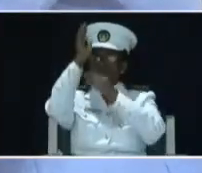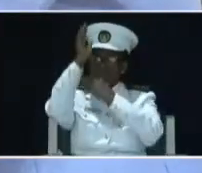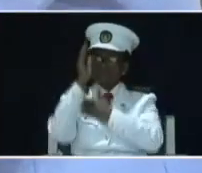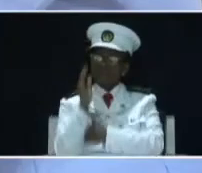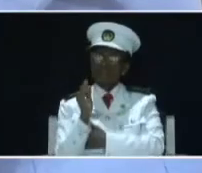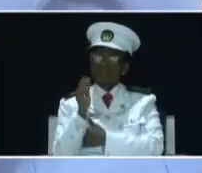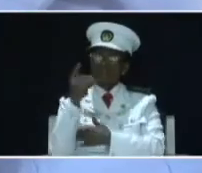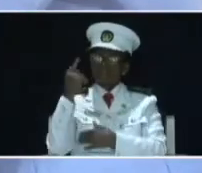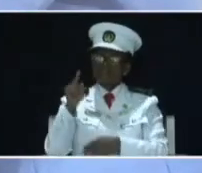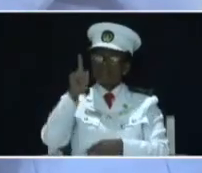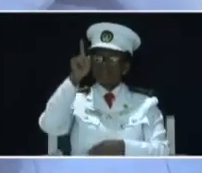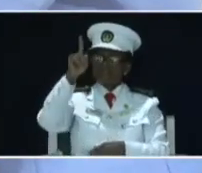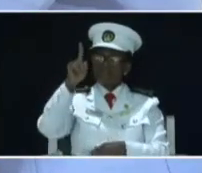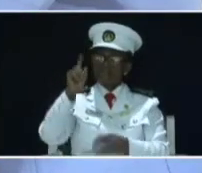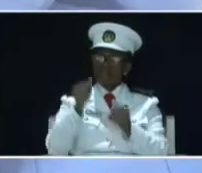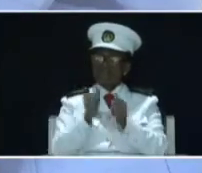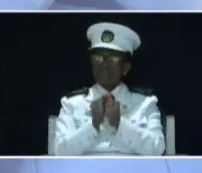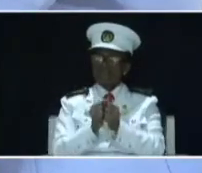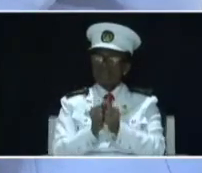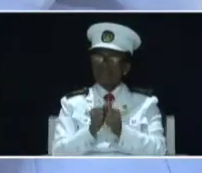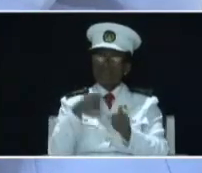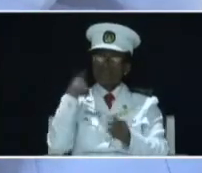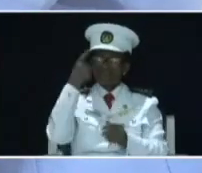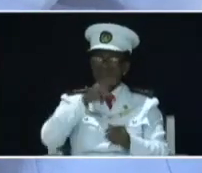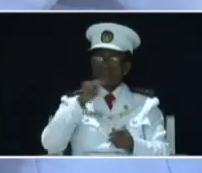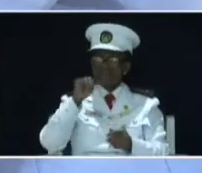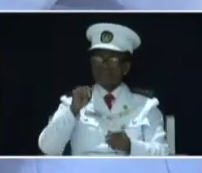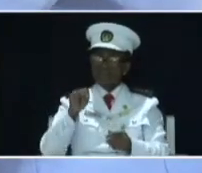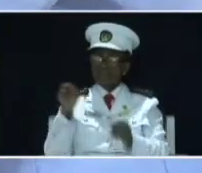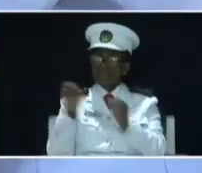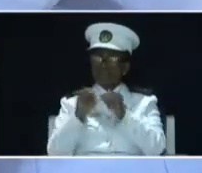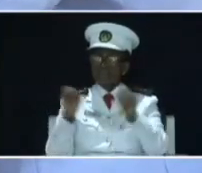the one with whom nothing shall be impossible,